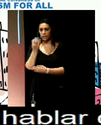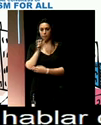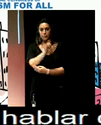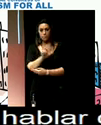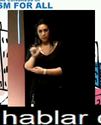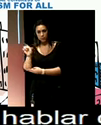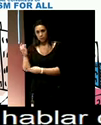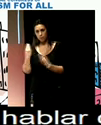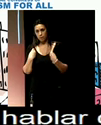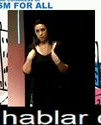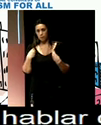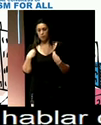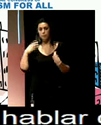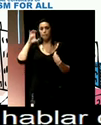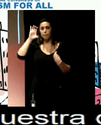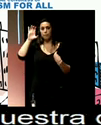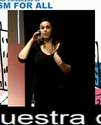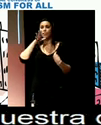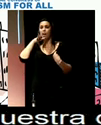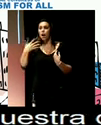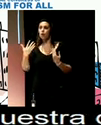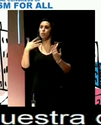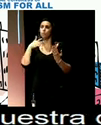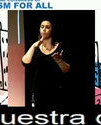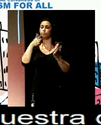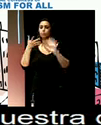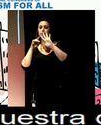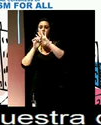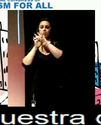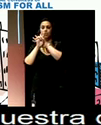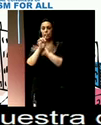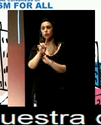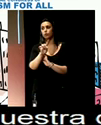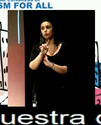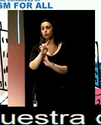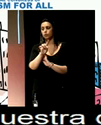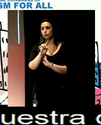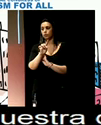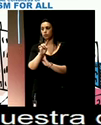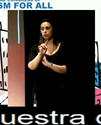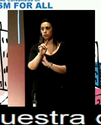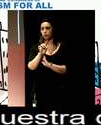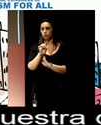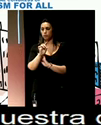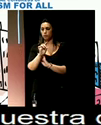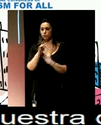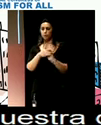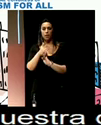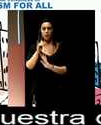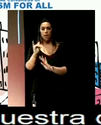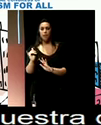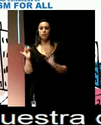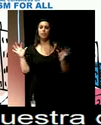We all know that there are a strong connection between age and lack of mobility. And that there